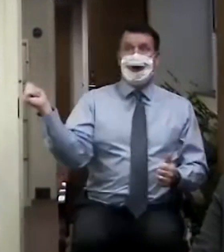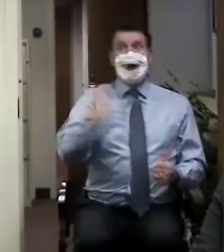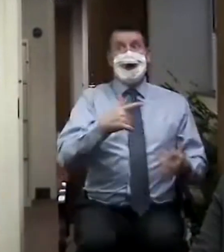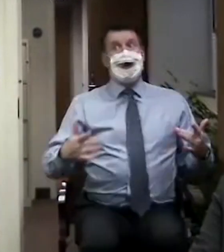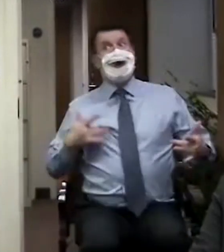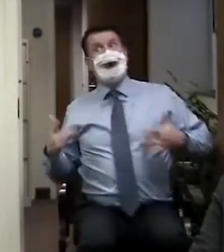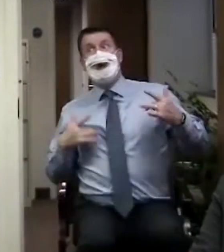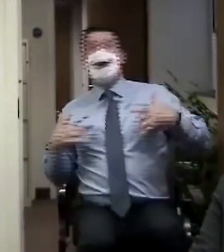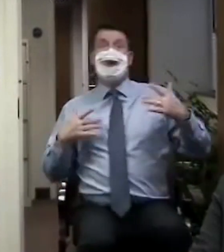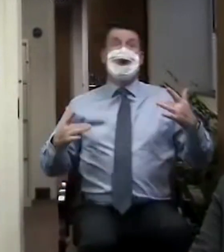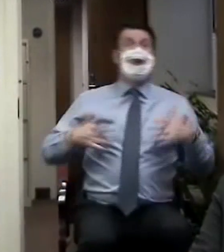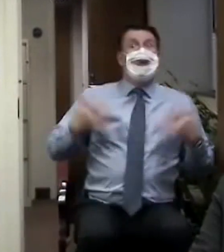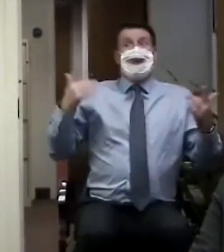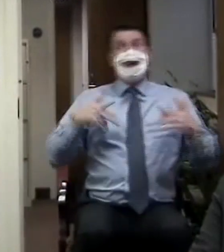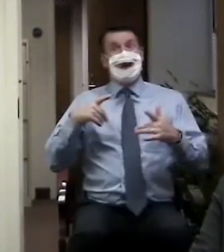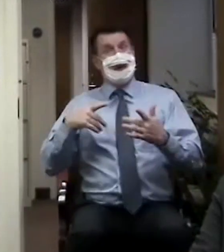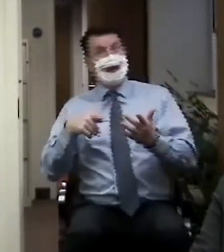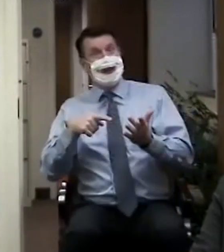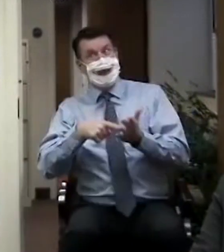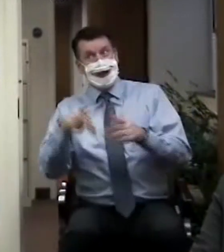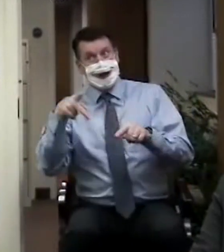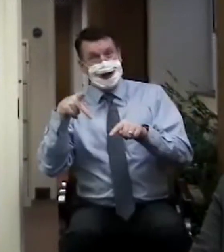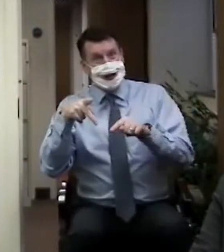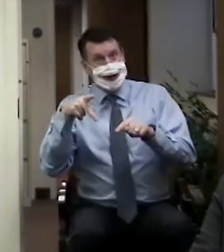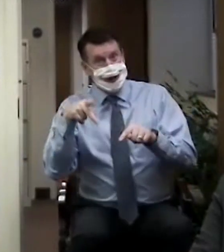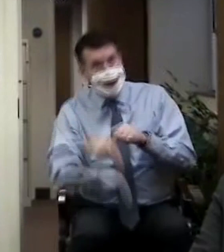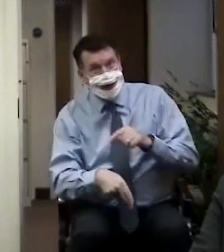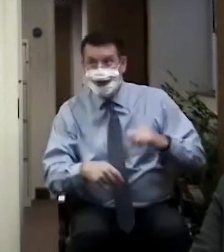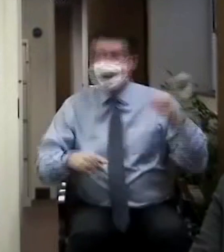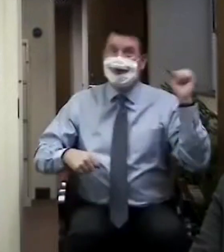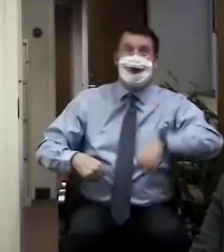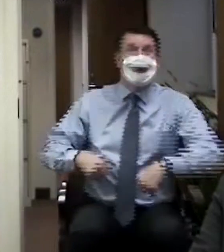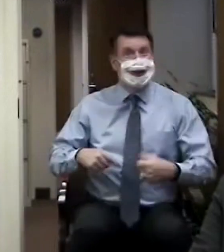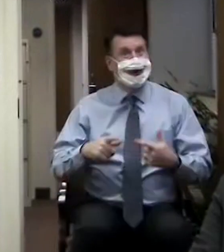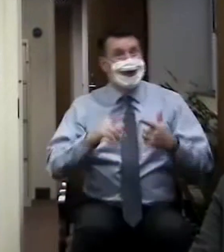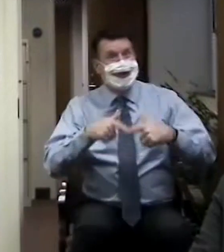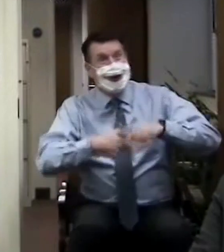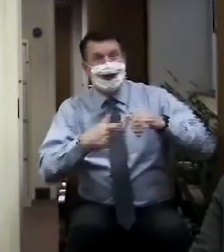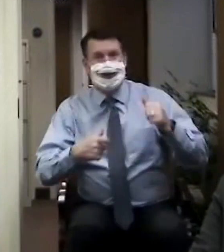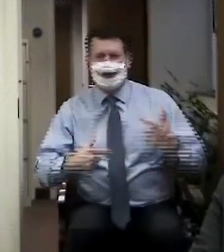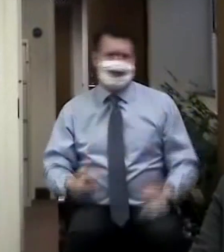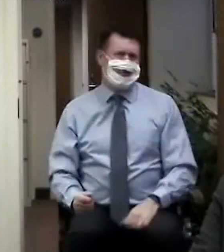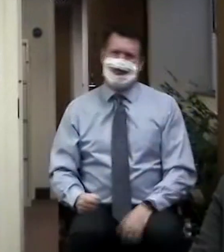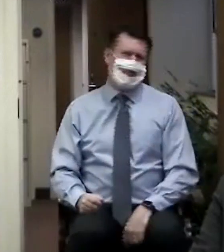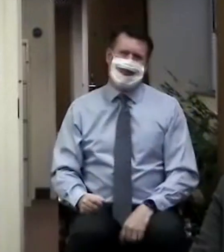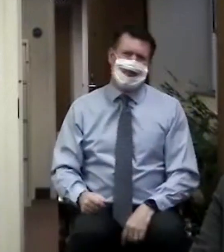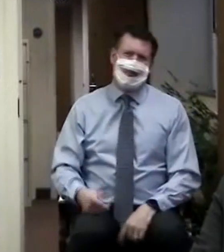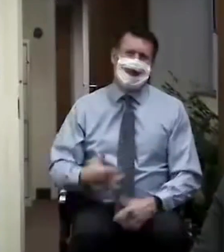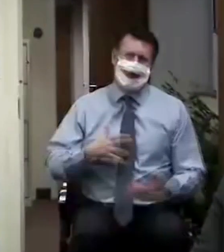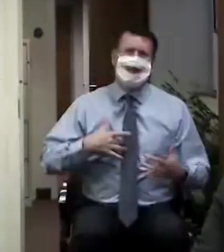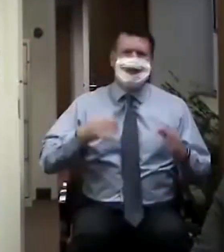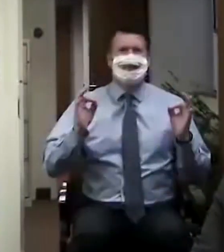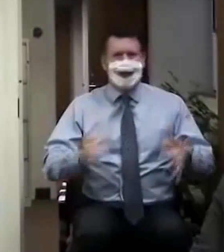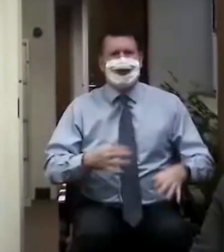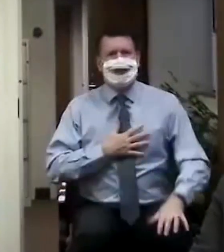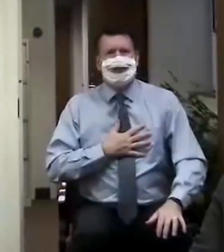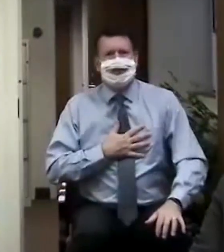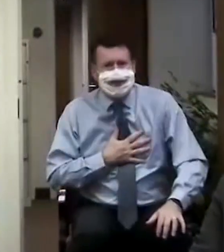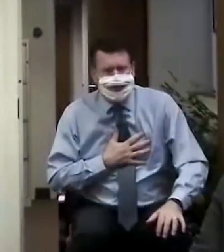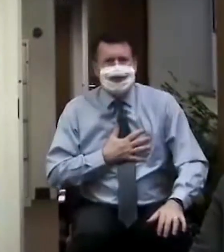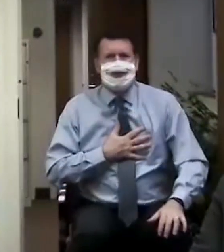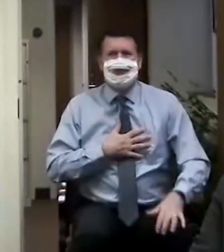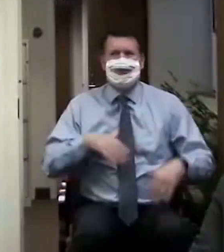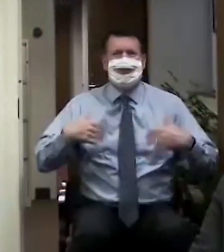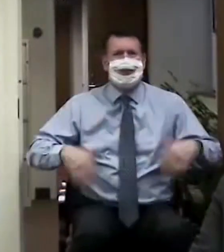and the pulling together of the faculty and staff in this organization is part of what keeps me going.